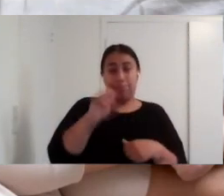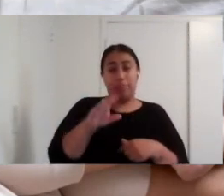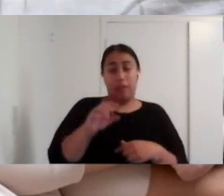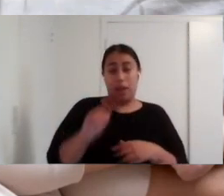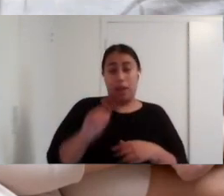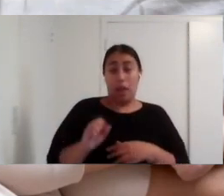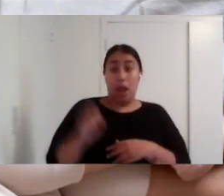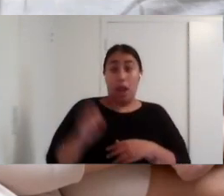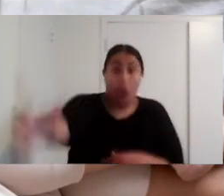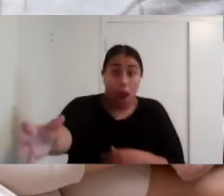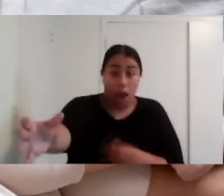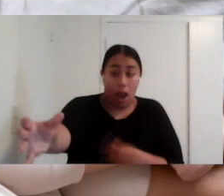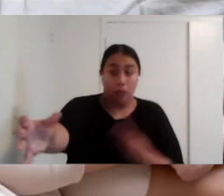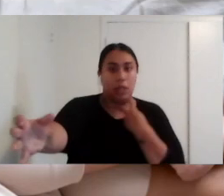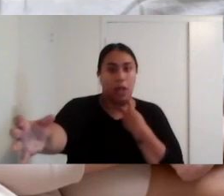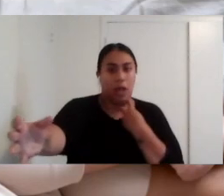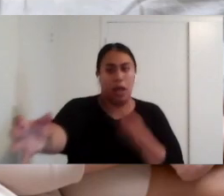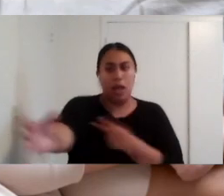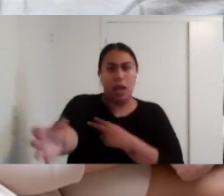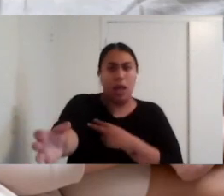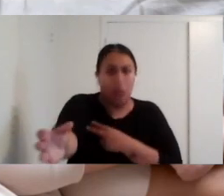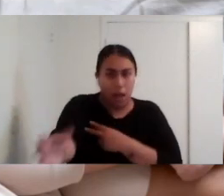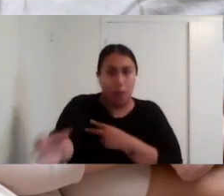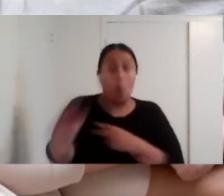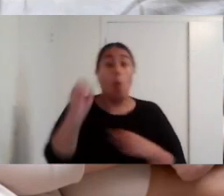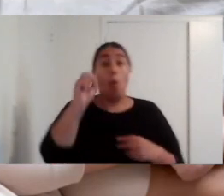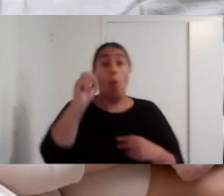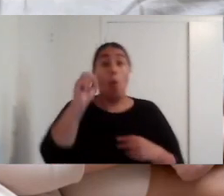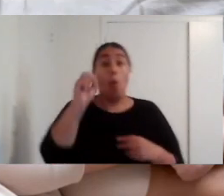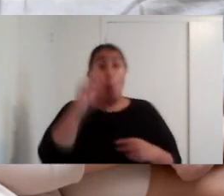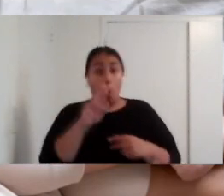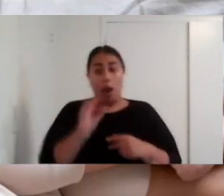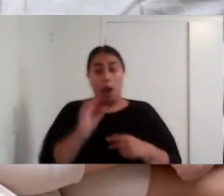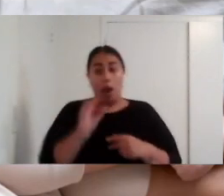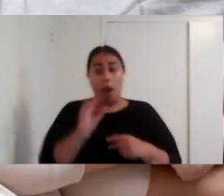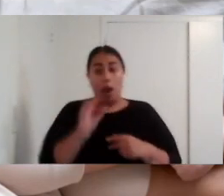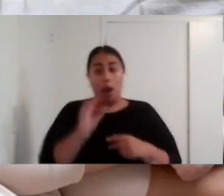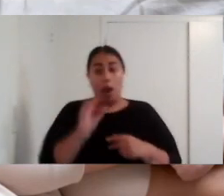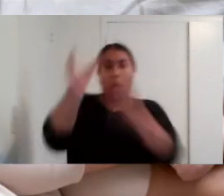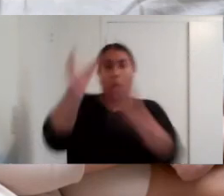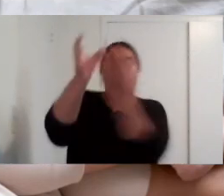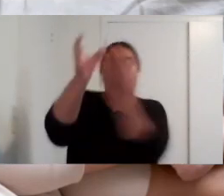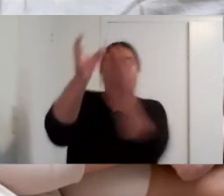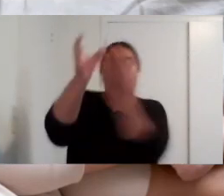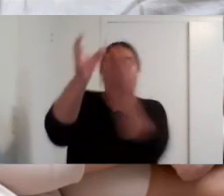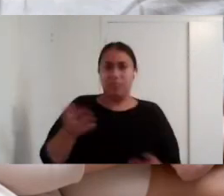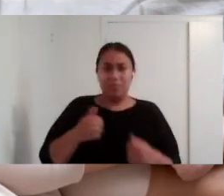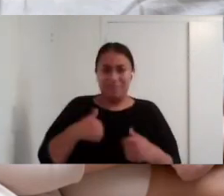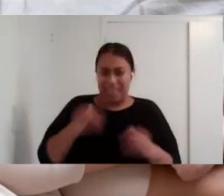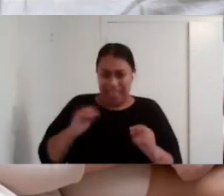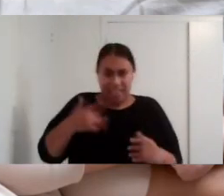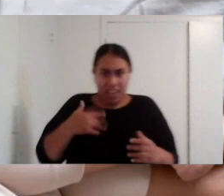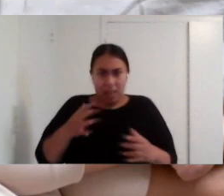Anxiety, stress, depression, and a sleep disturbance are some of the main complaints of MS